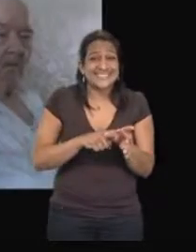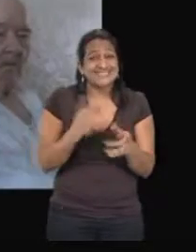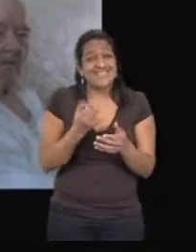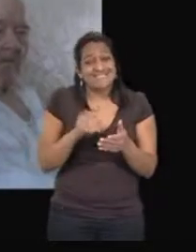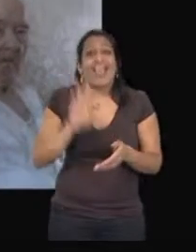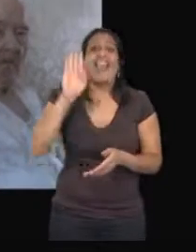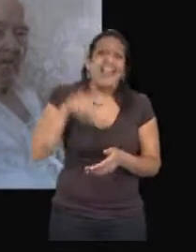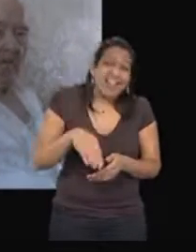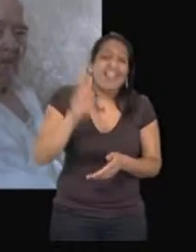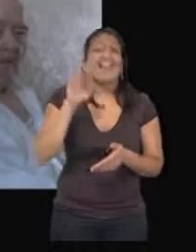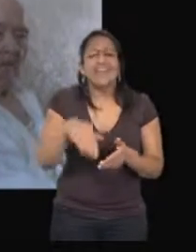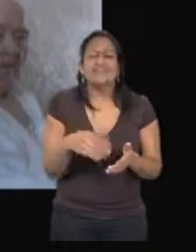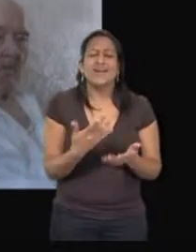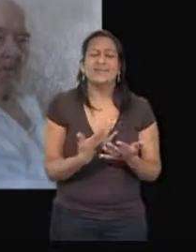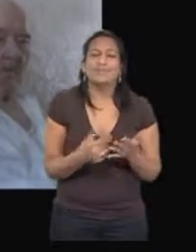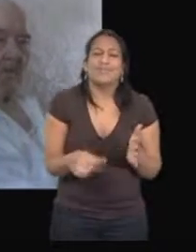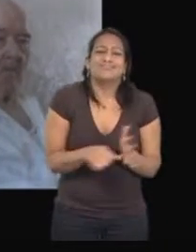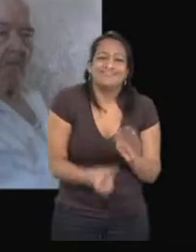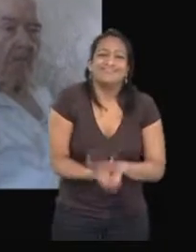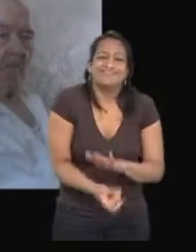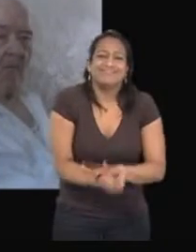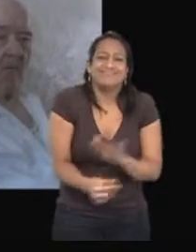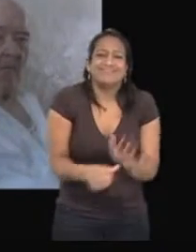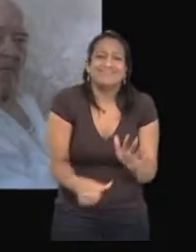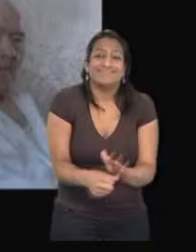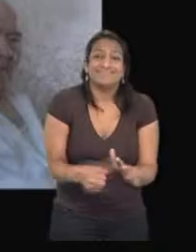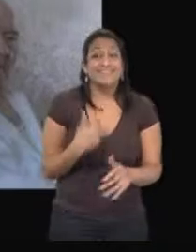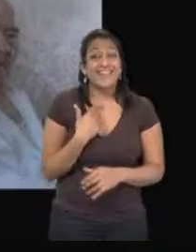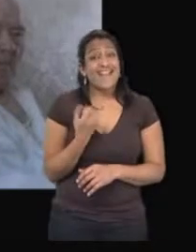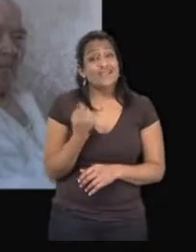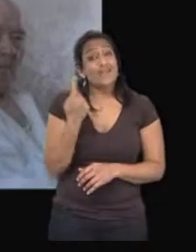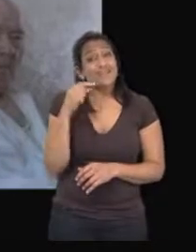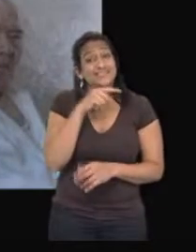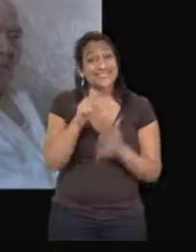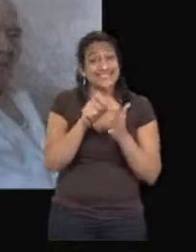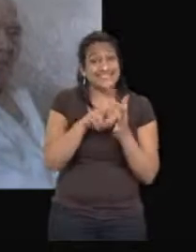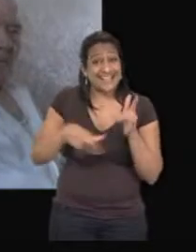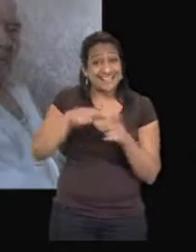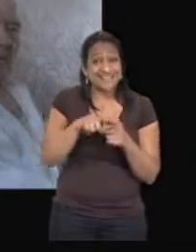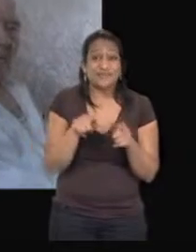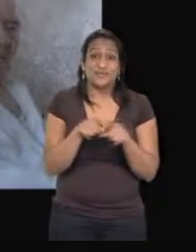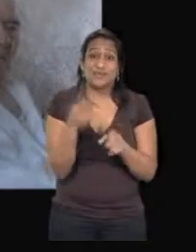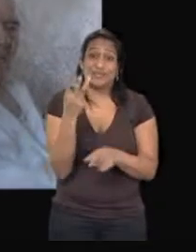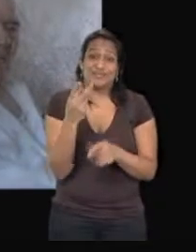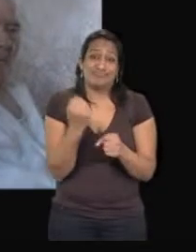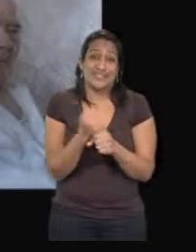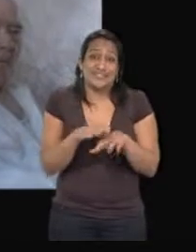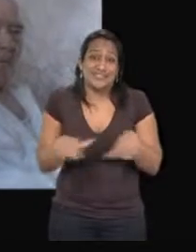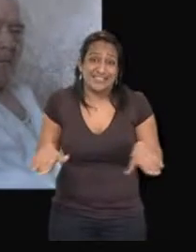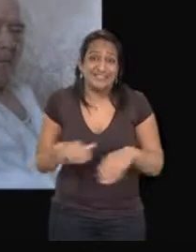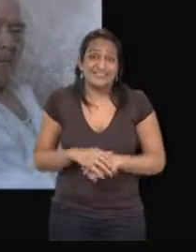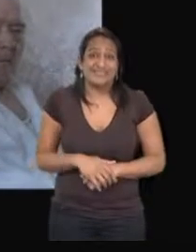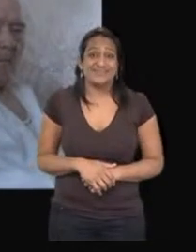years. Had our ups and downs, more downs than ups. We've got one son named David,